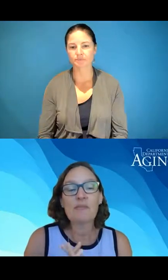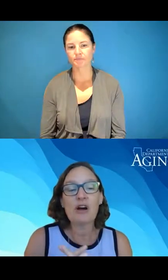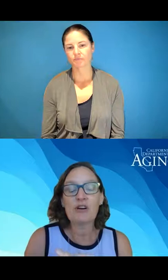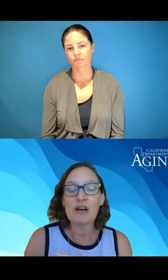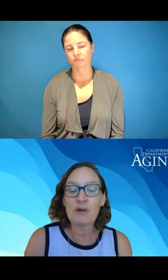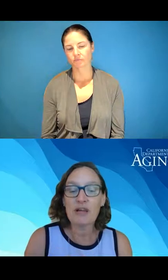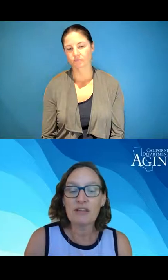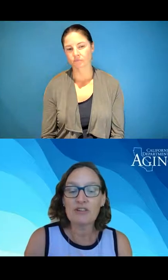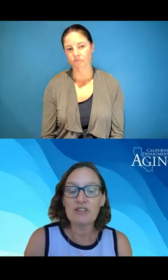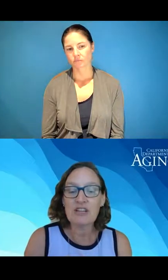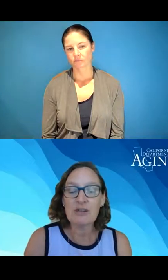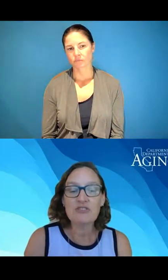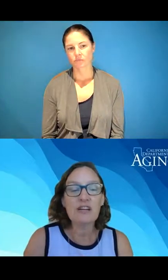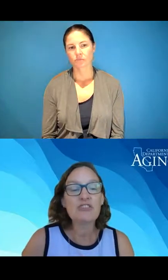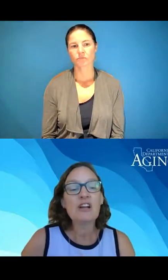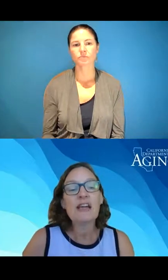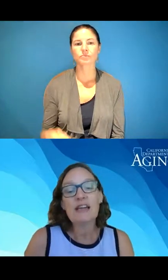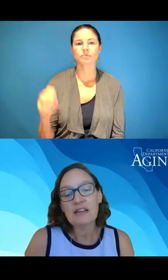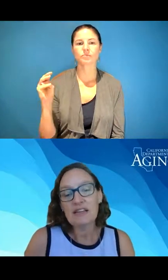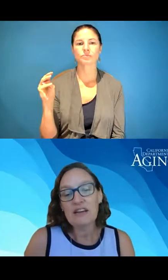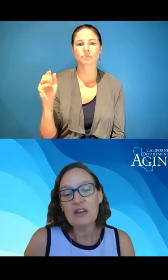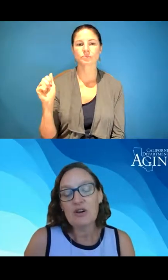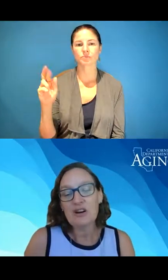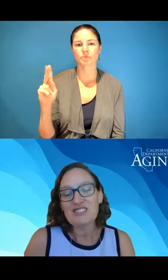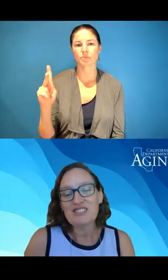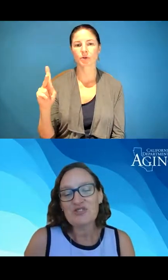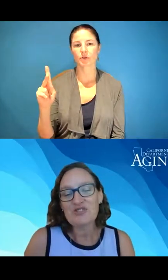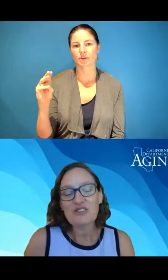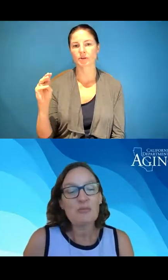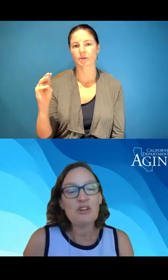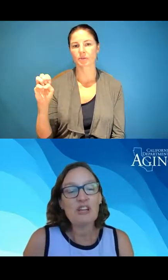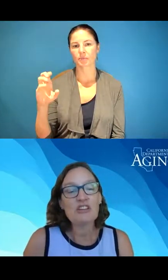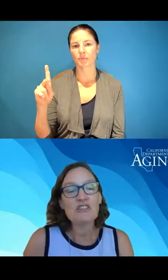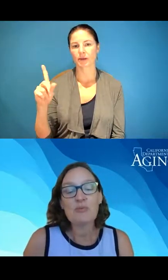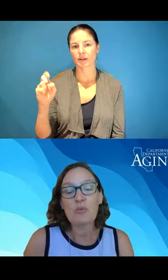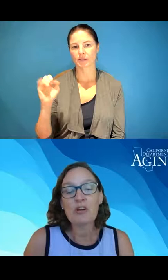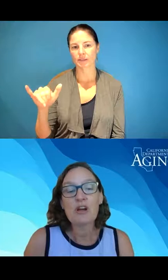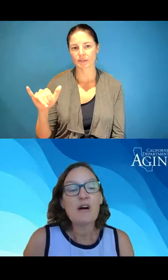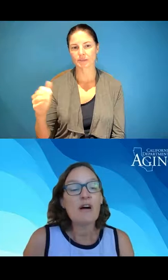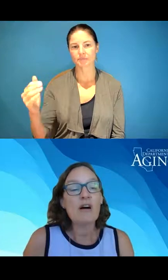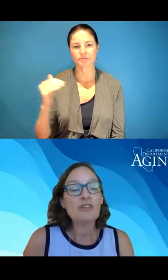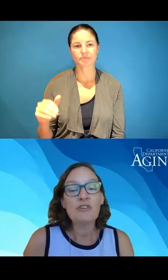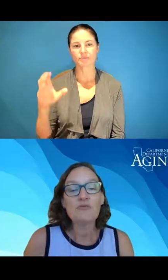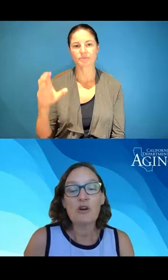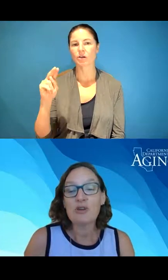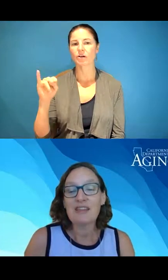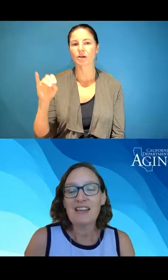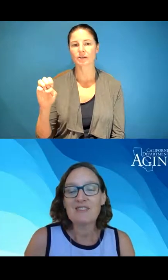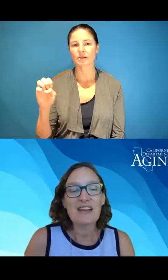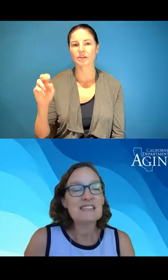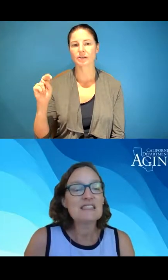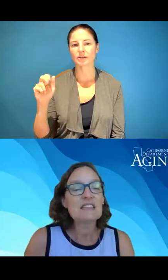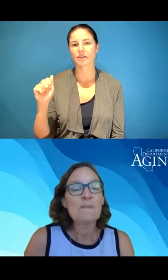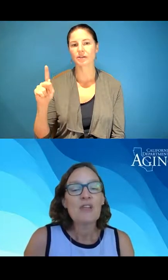from our Mark Beckley, our Chief Deputy Director, and Connie Nakano, our Assistant Director of Communications, about work on COVID, reopening,